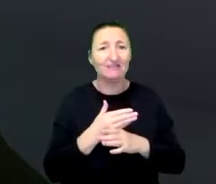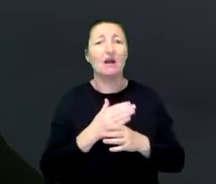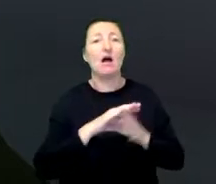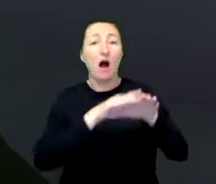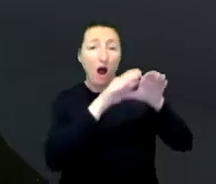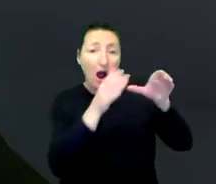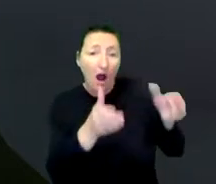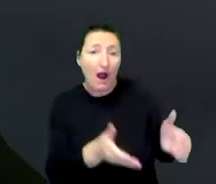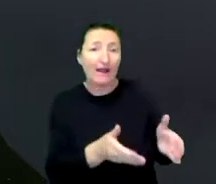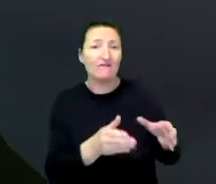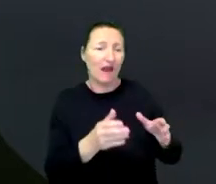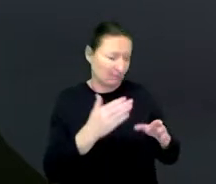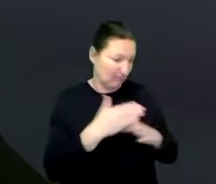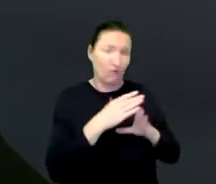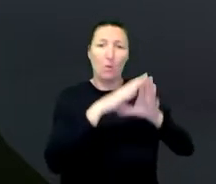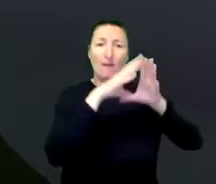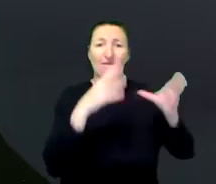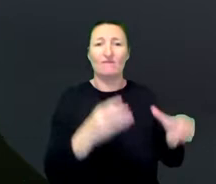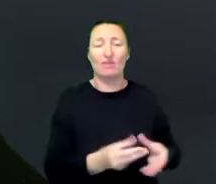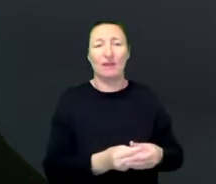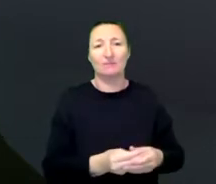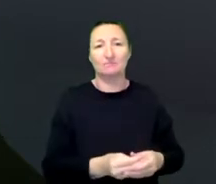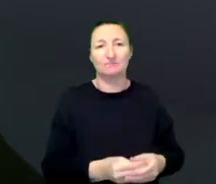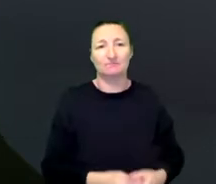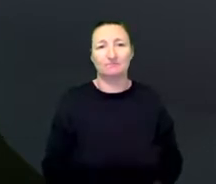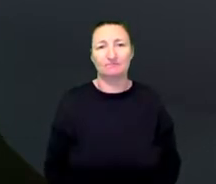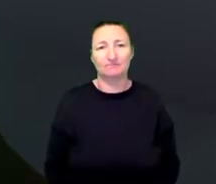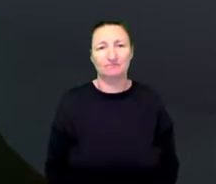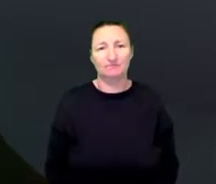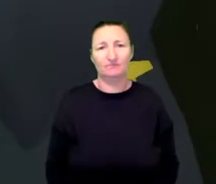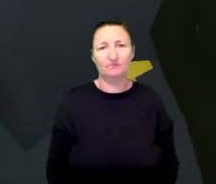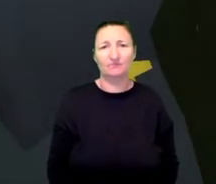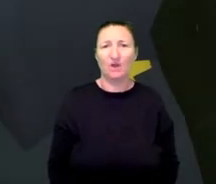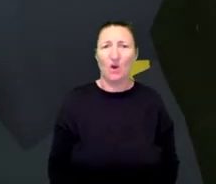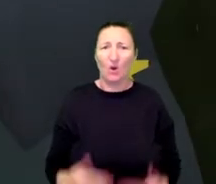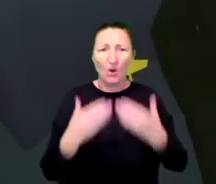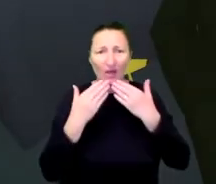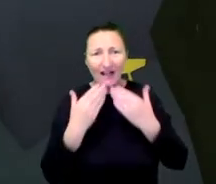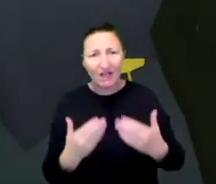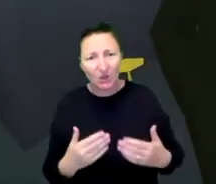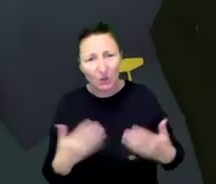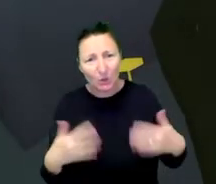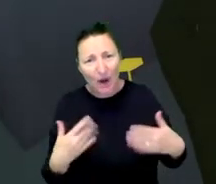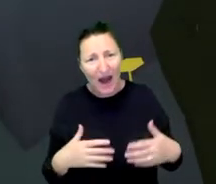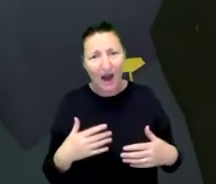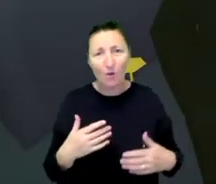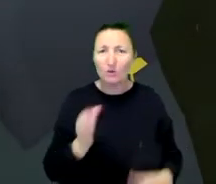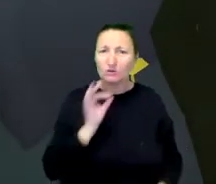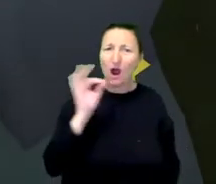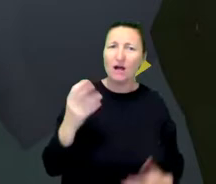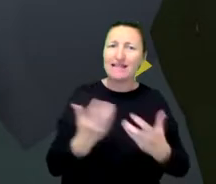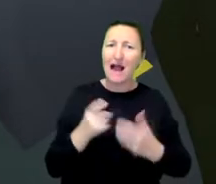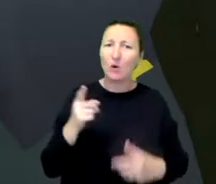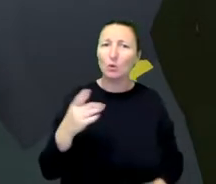an inventory. Thank you, well, Joanna. I feel so seen. How does it feel, orb? Yeah. You are a